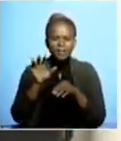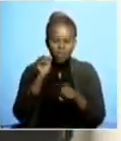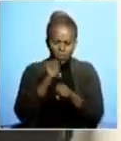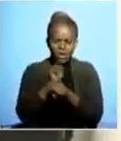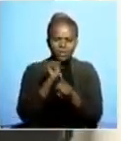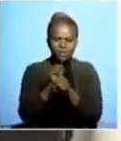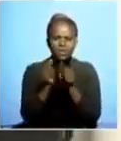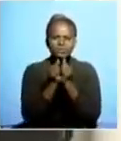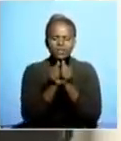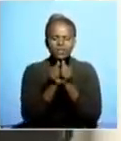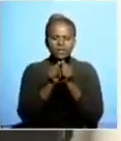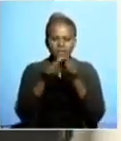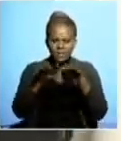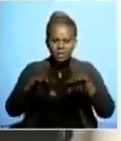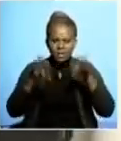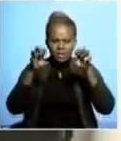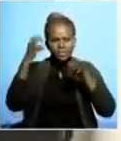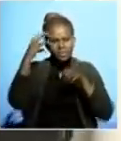Office.